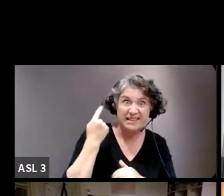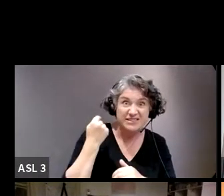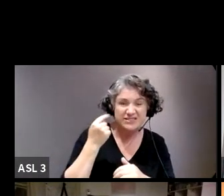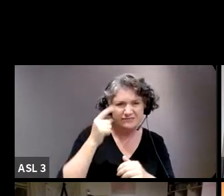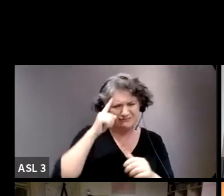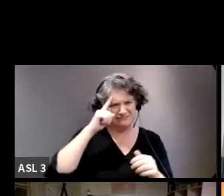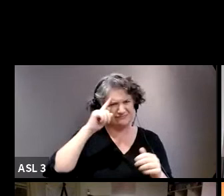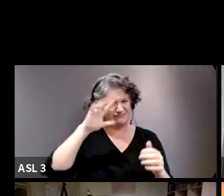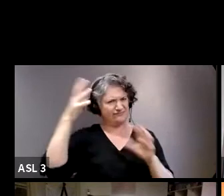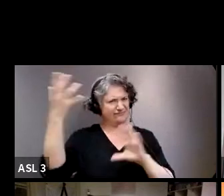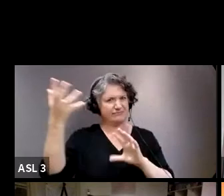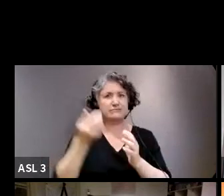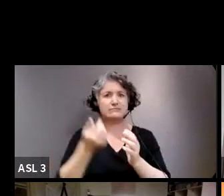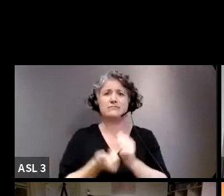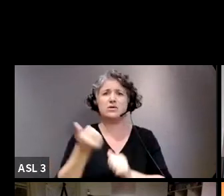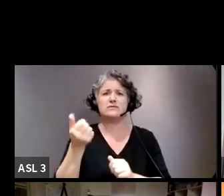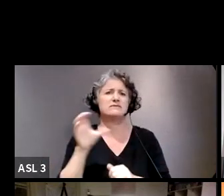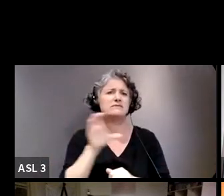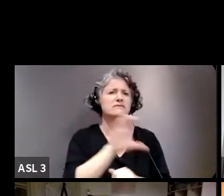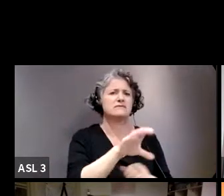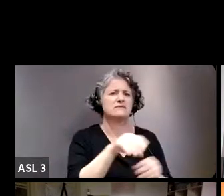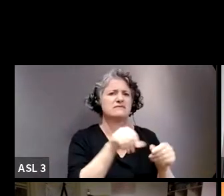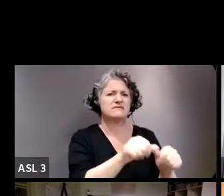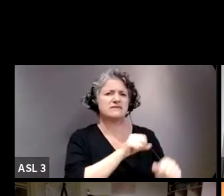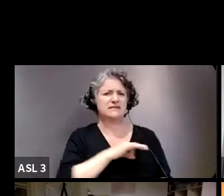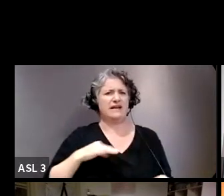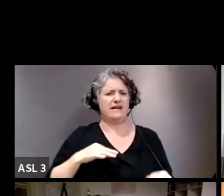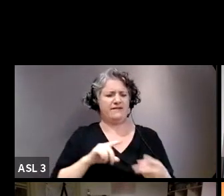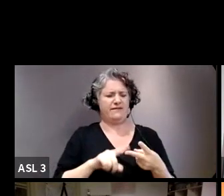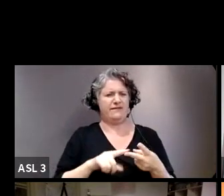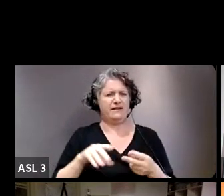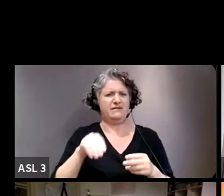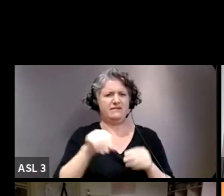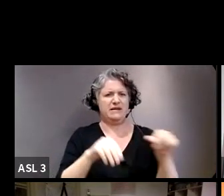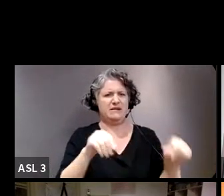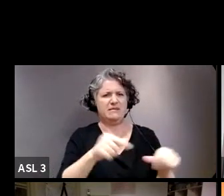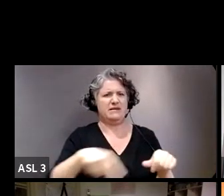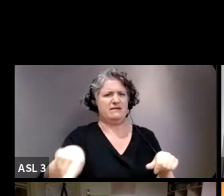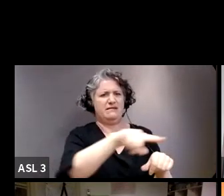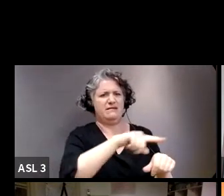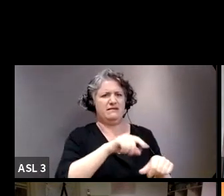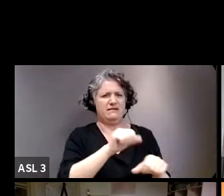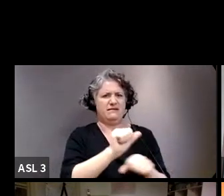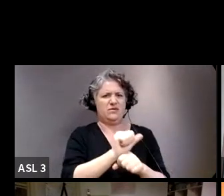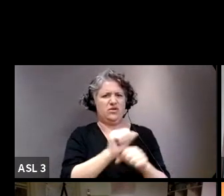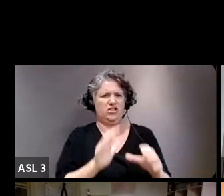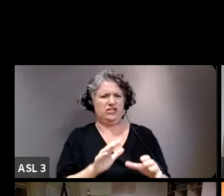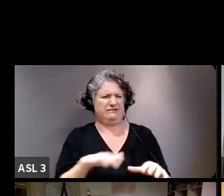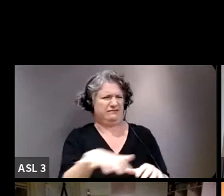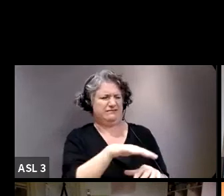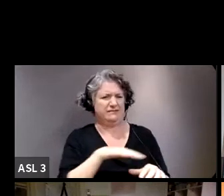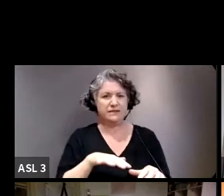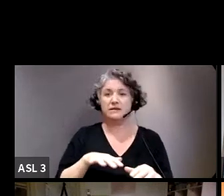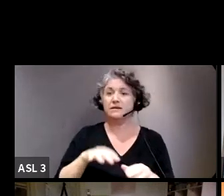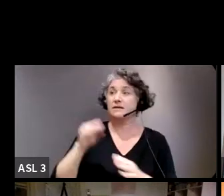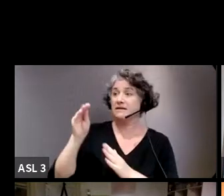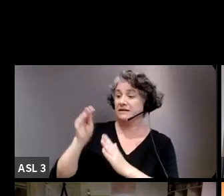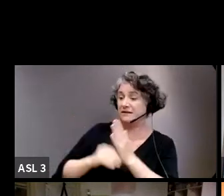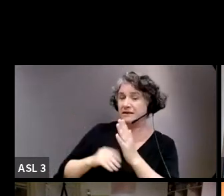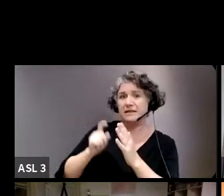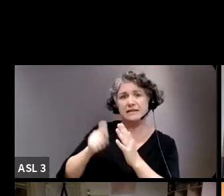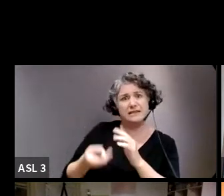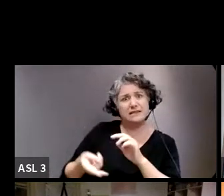salaries and compensation a counselor wrote a letter citing the need for more people to be able to answer 911